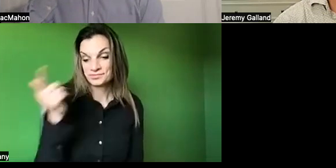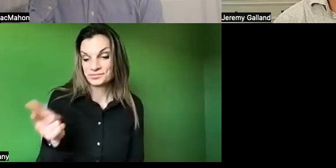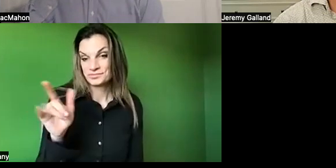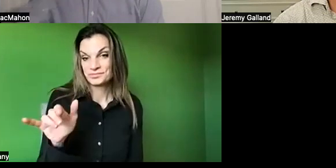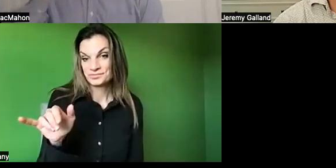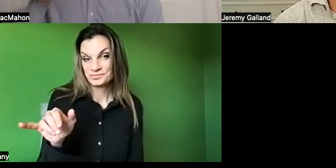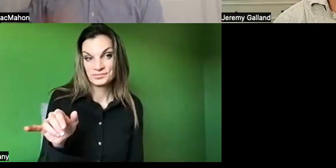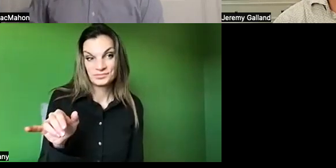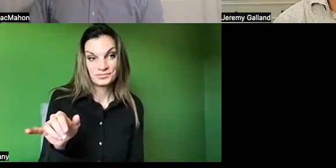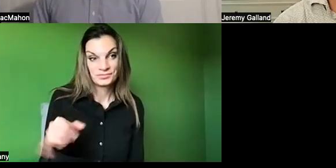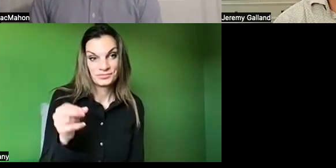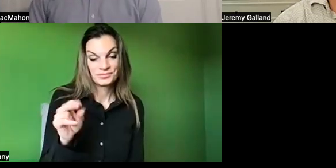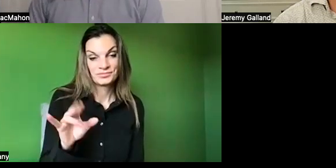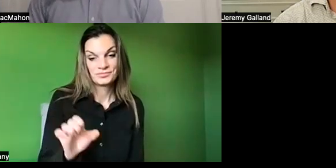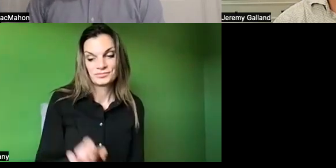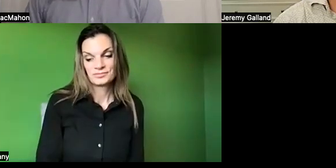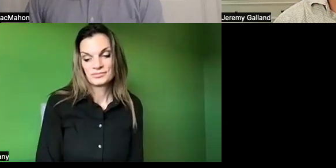Jodie?